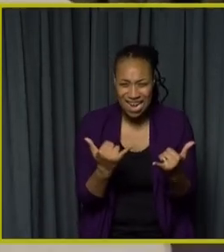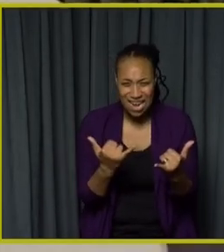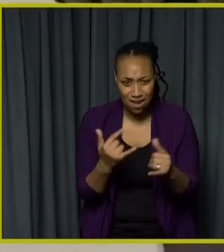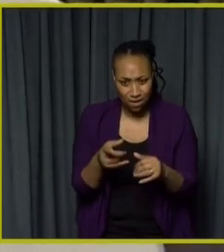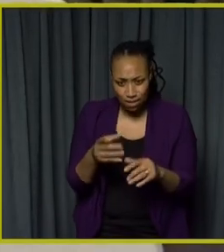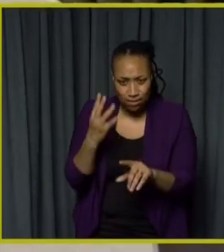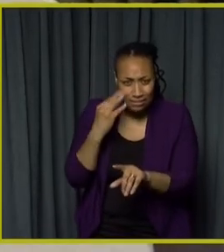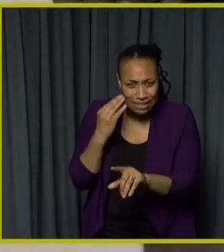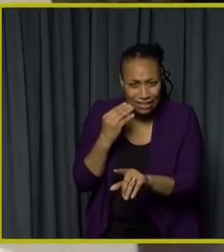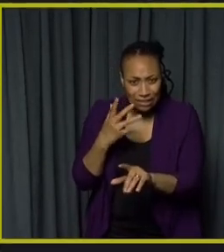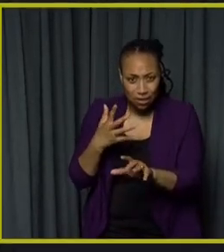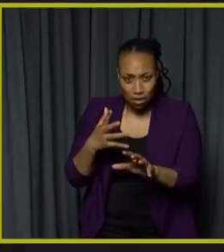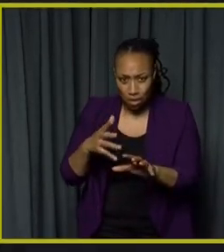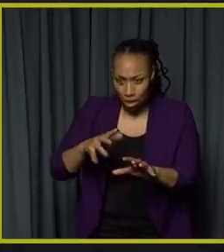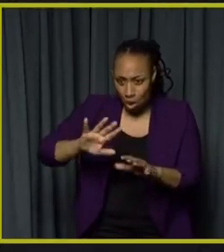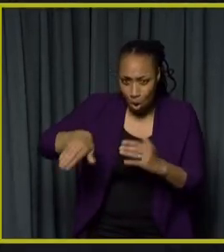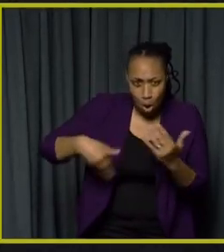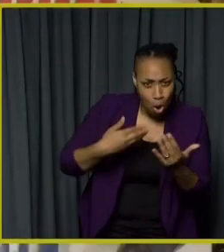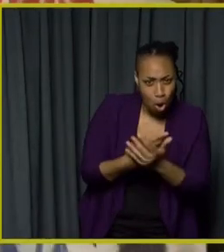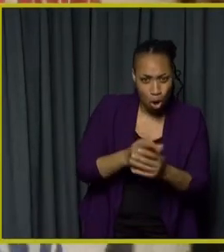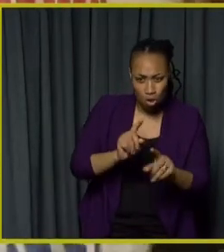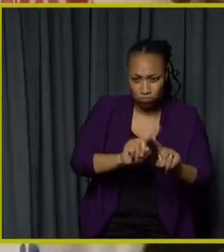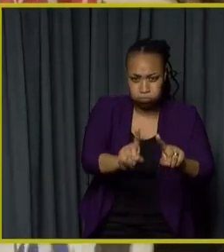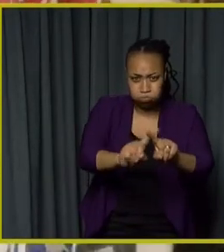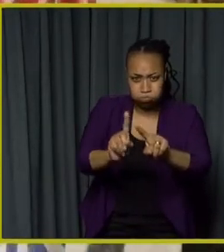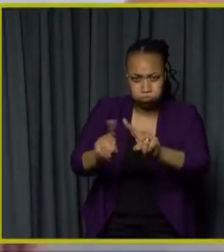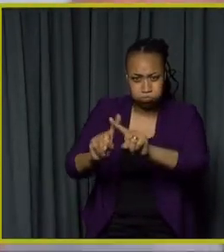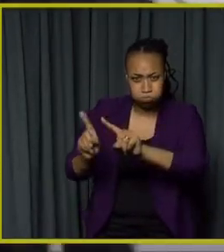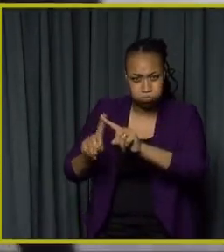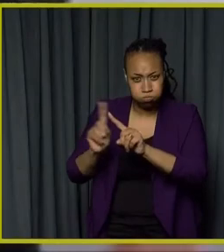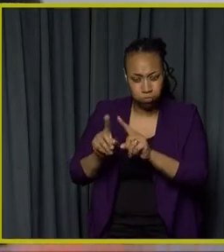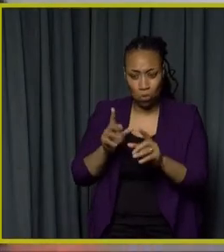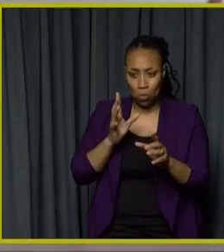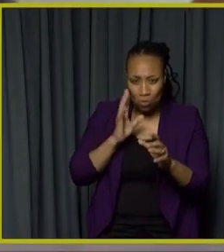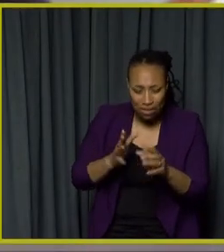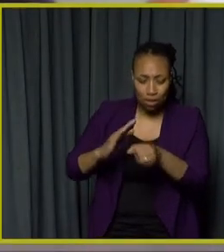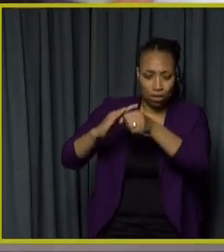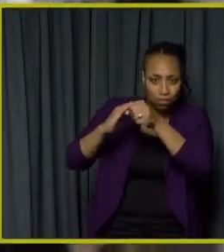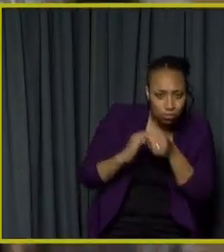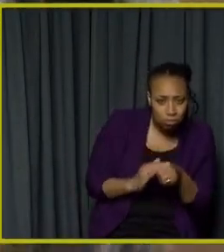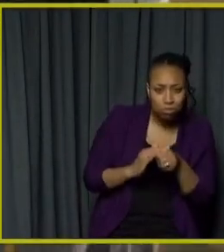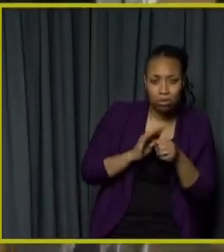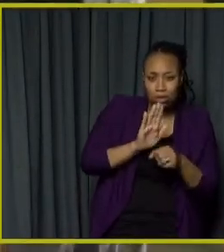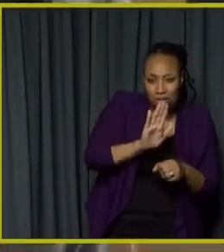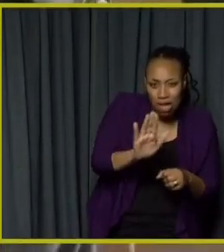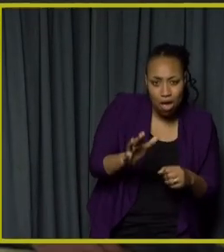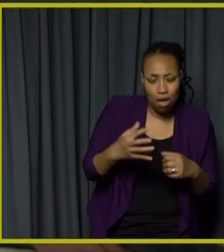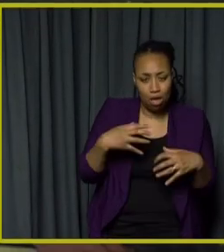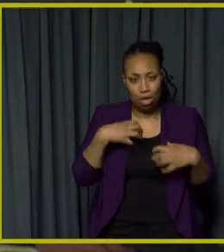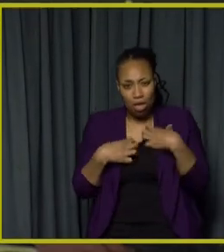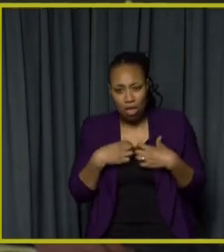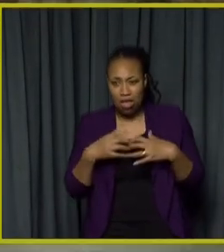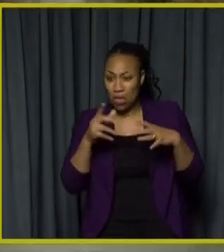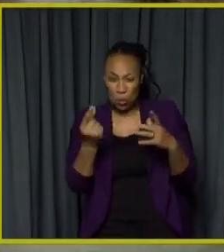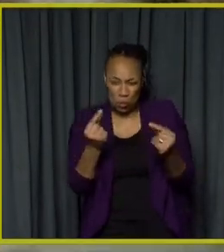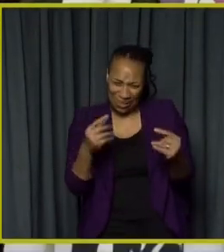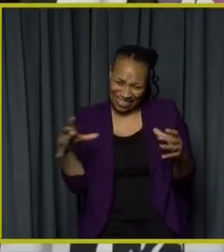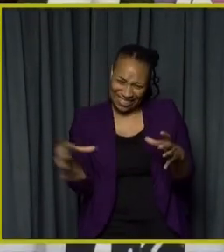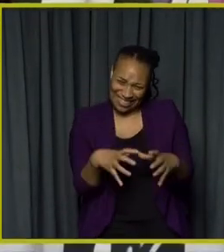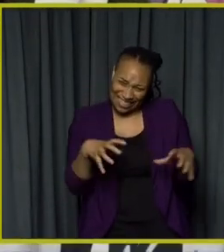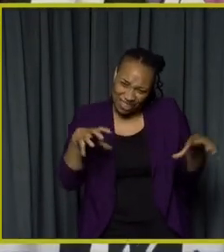agitation. Every attack on sick folk will embolden our agitation. Every attack on immigrants